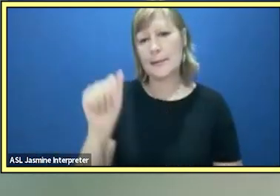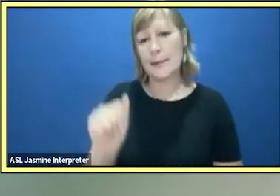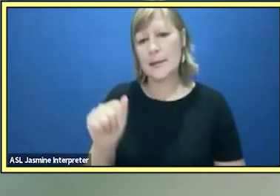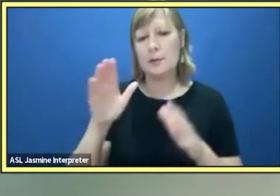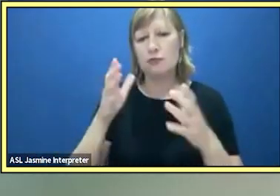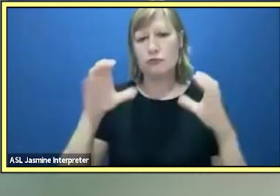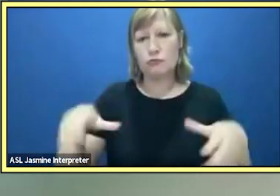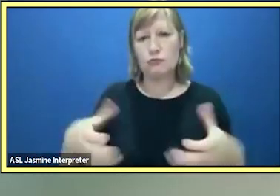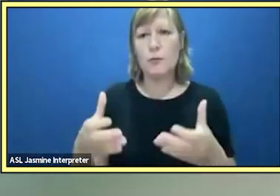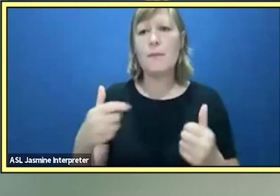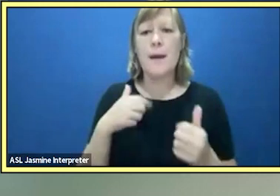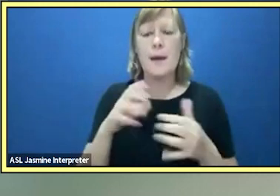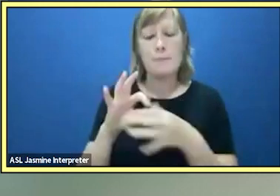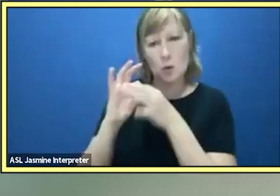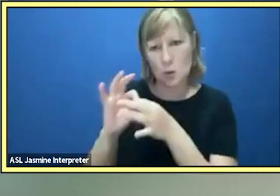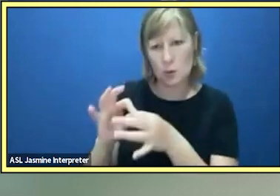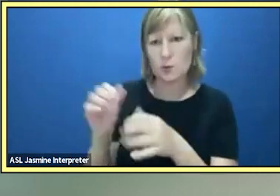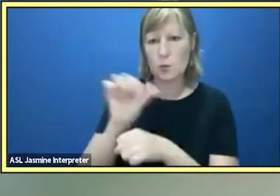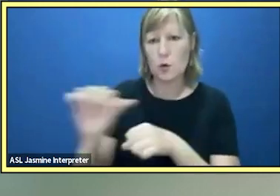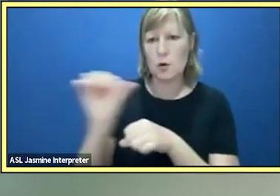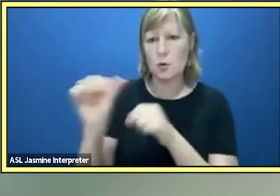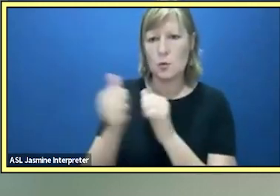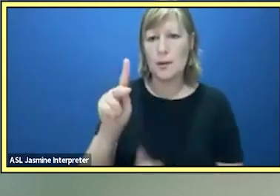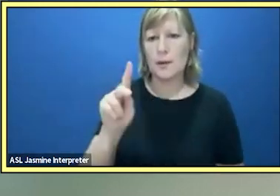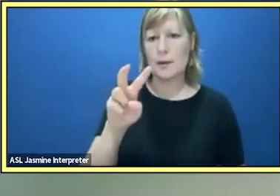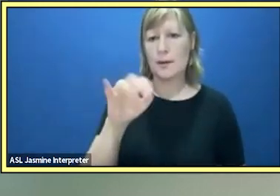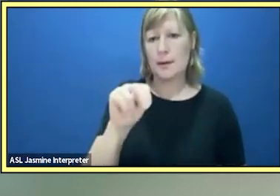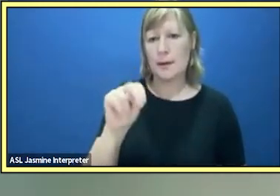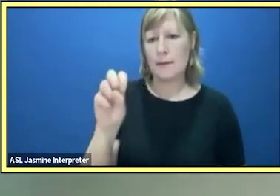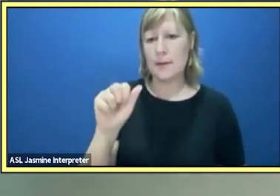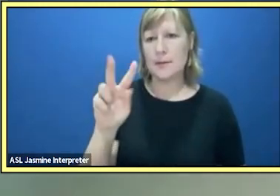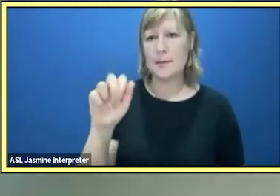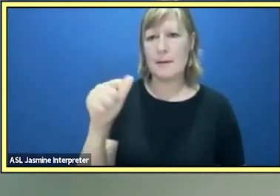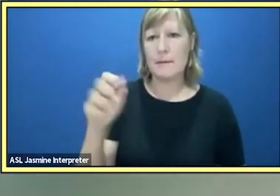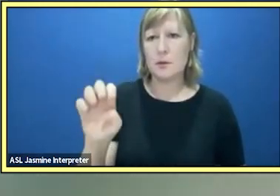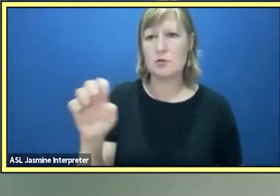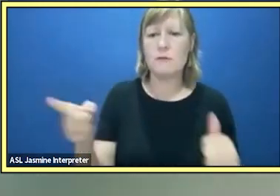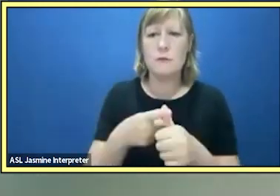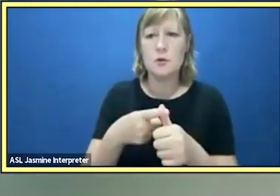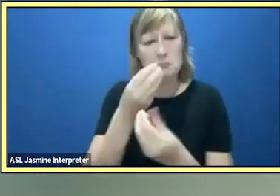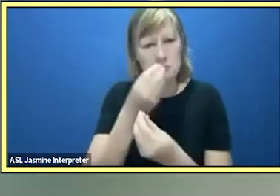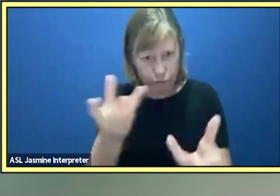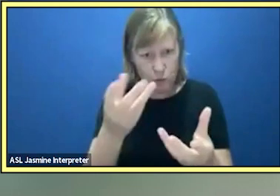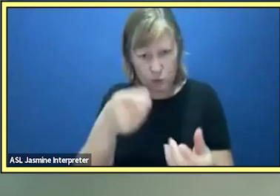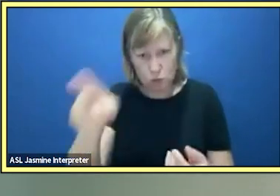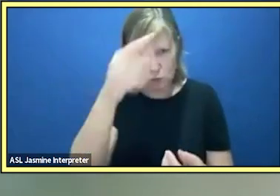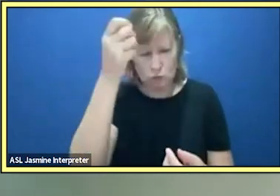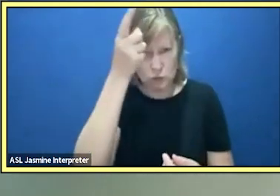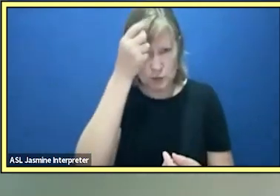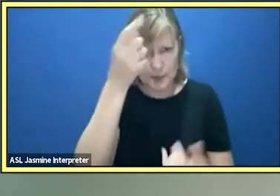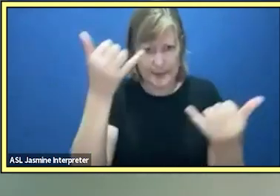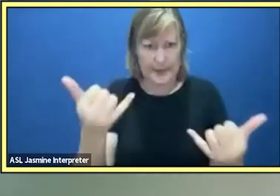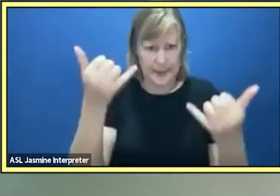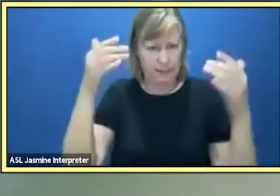closely with Kevin Savage. So I want to just start with just making sure that everybody sort of knows what we're talking about. So we've been working